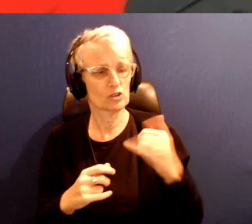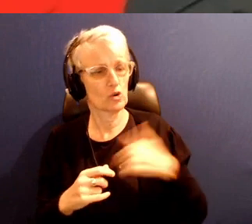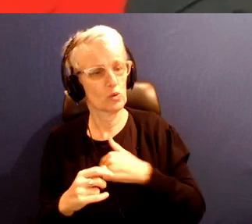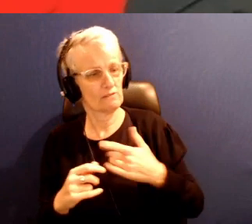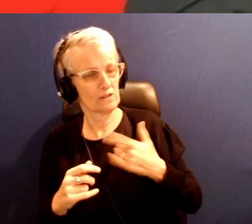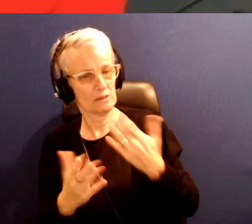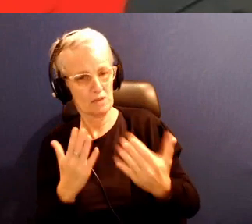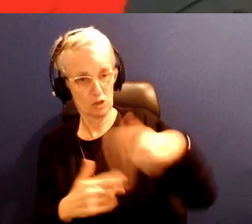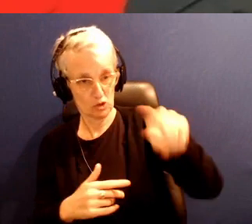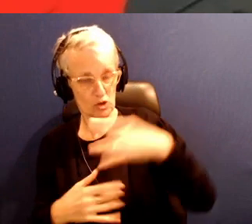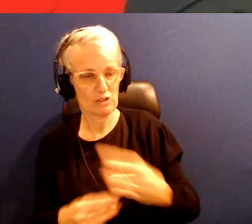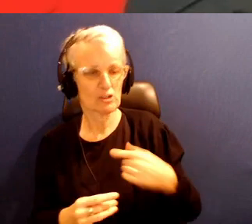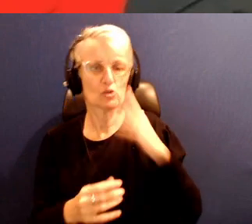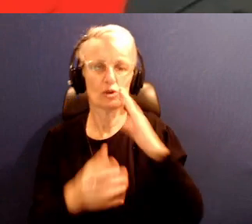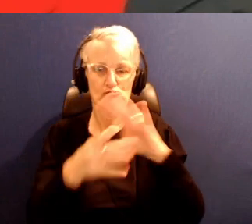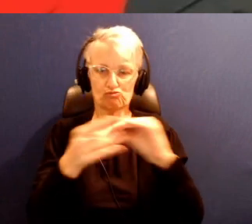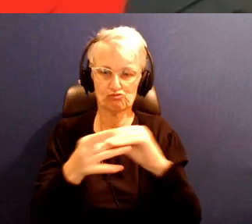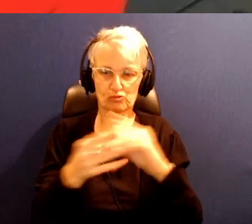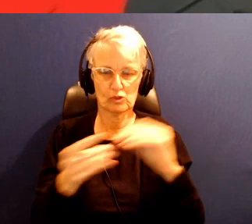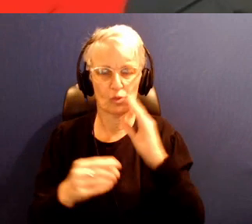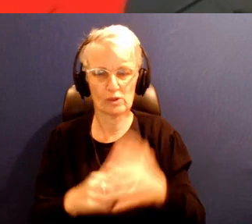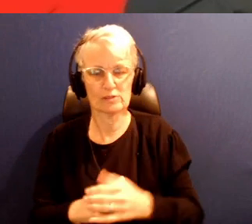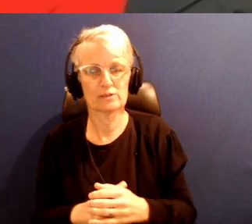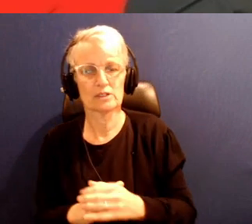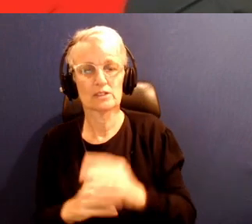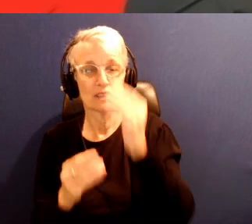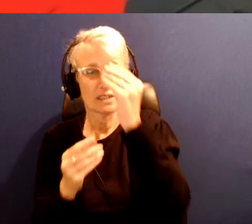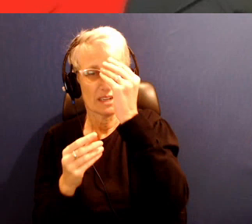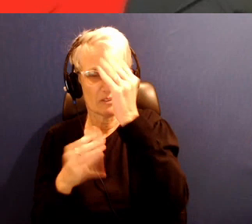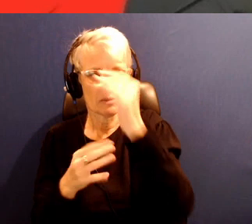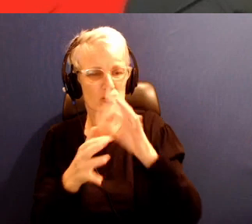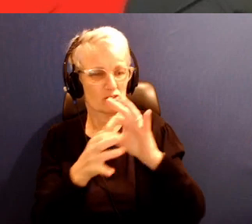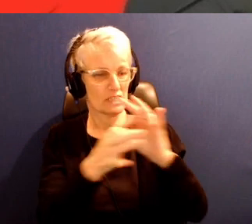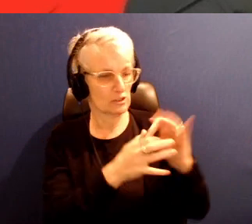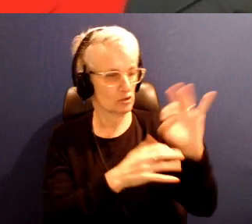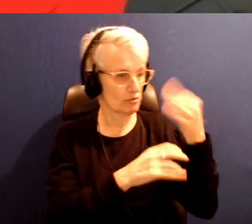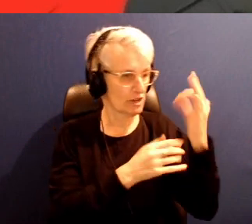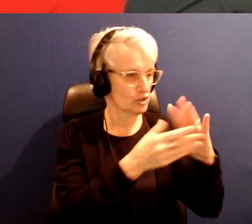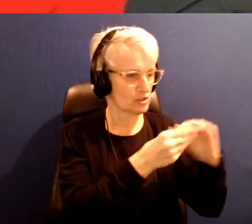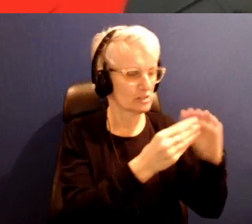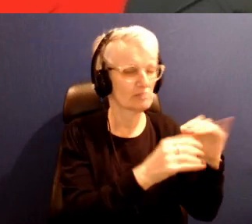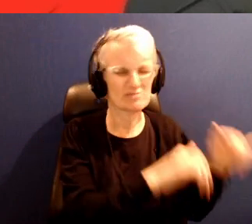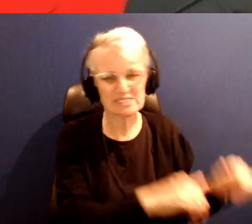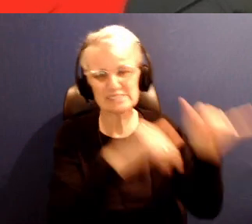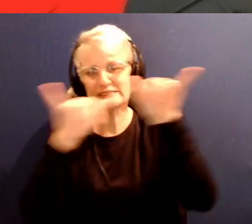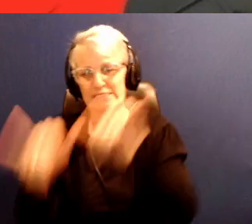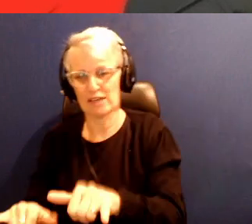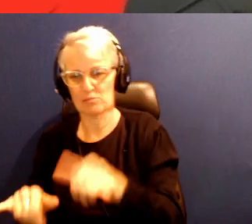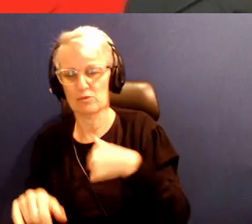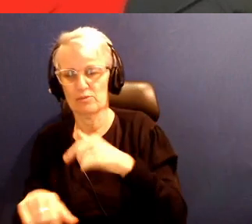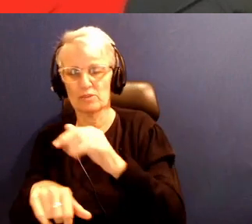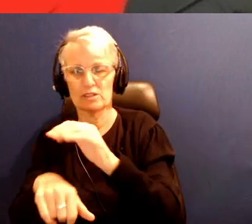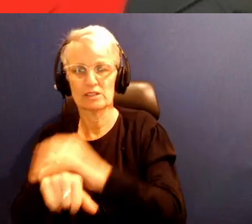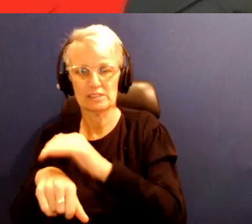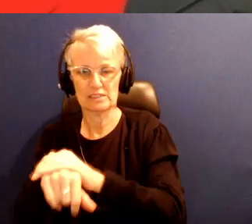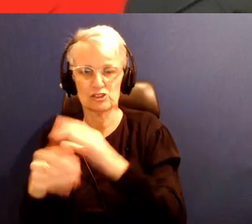aspects that we suspect may be of interest. Please note that the information shared in the French session is exactly the same as